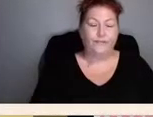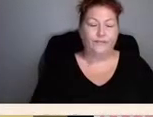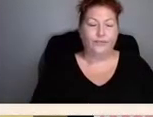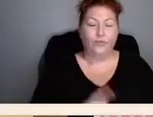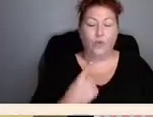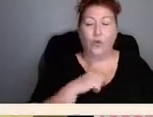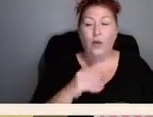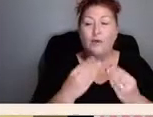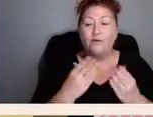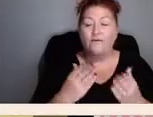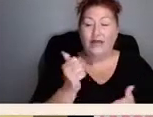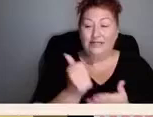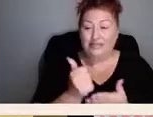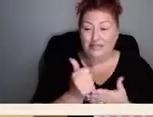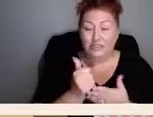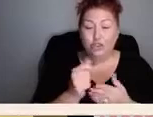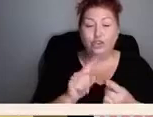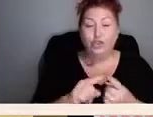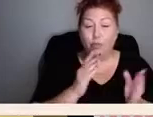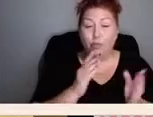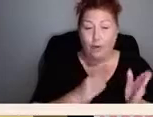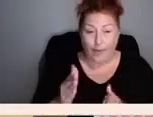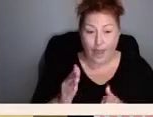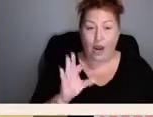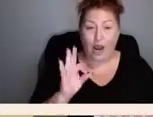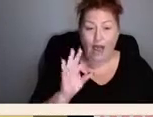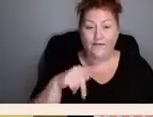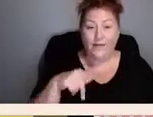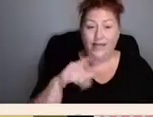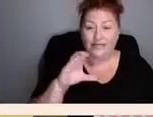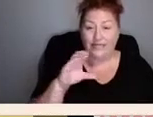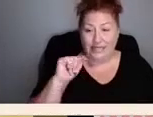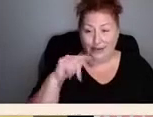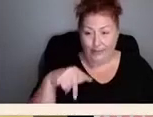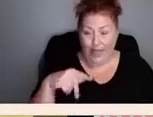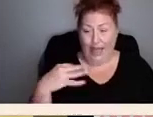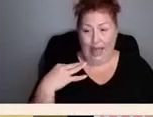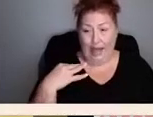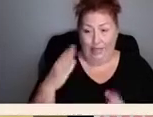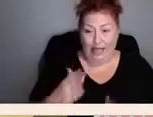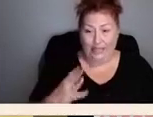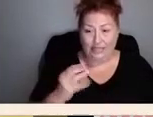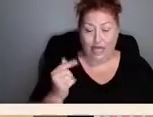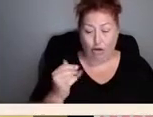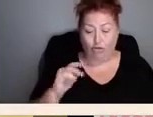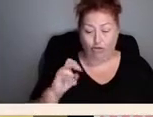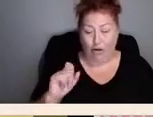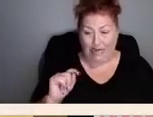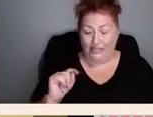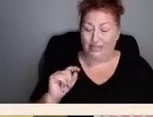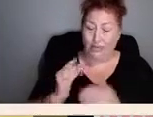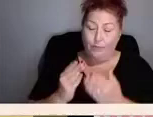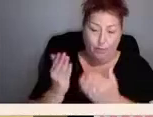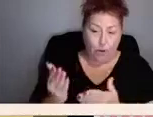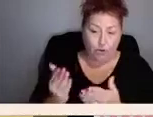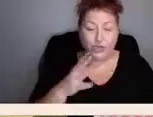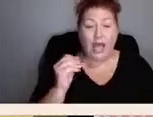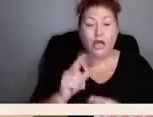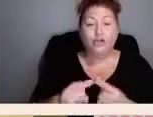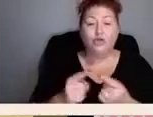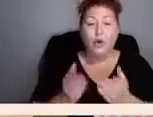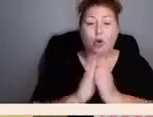We provide assistance to prepare FPCTP applications and grant proposals and to